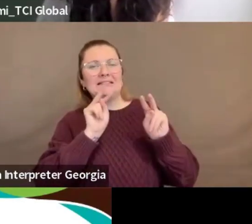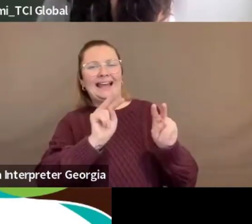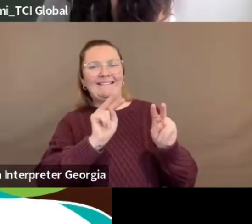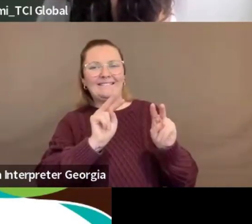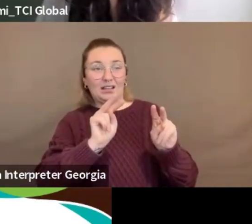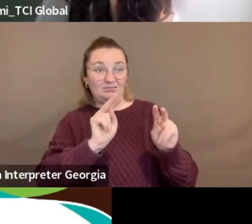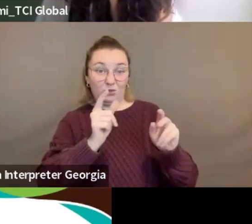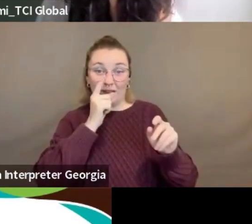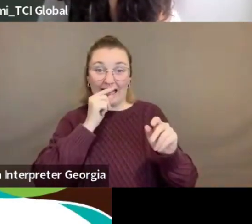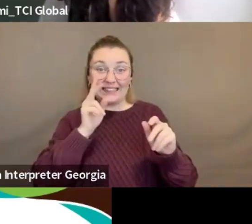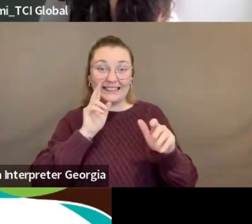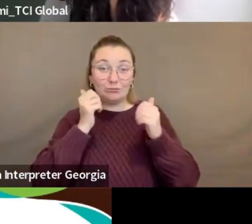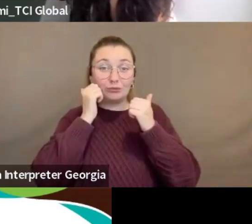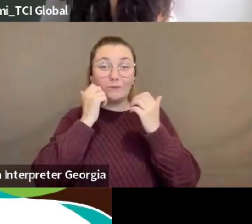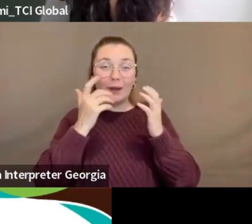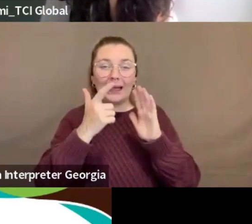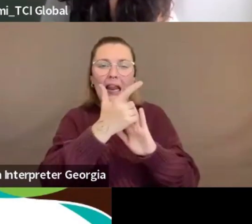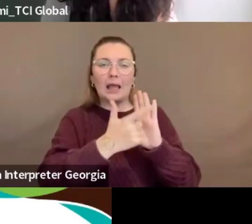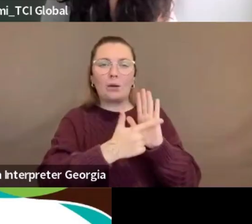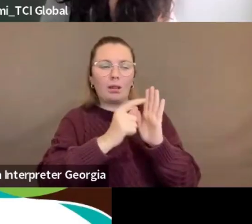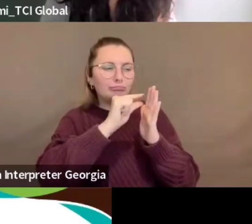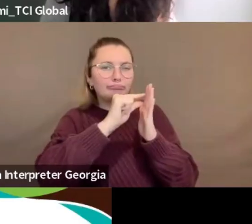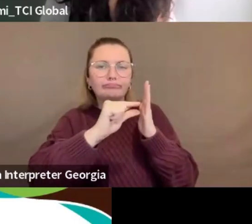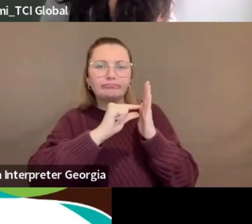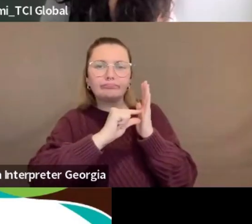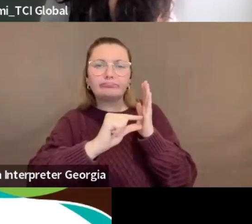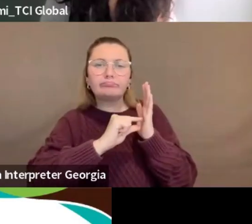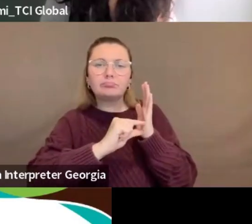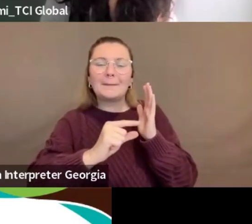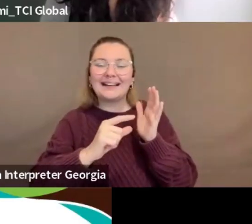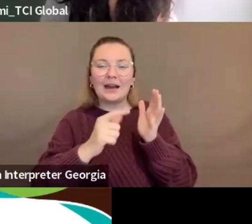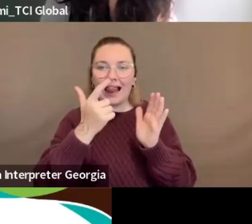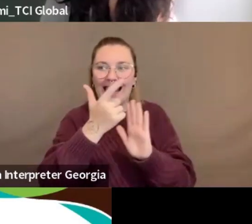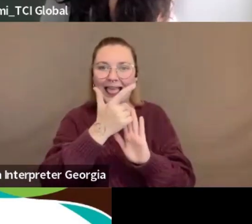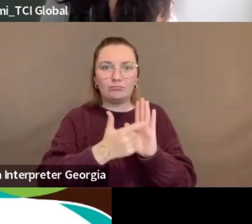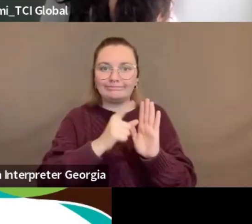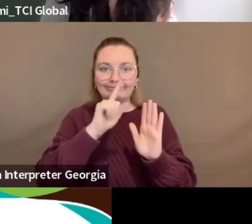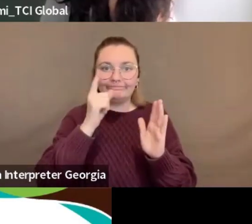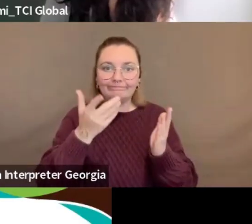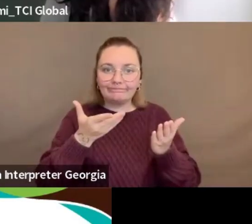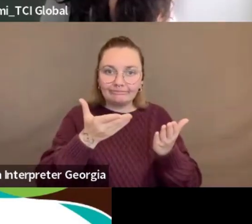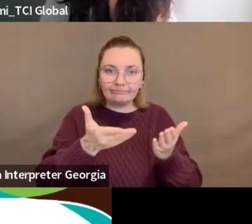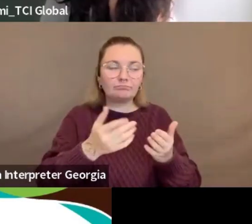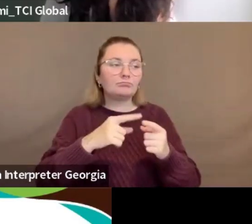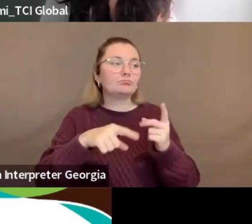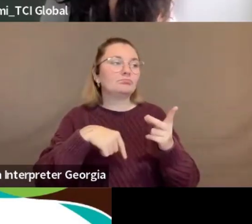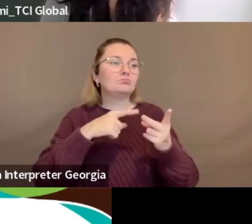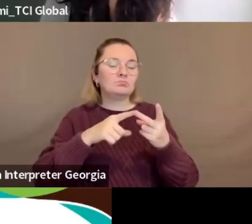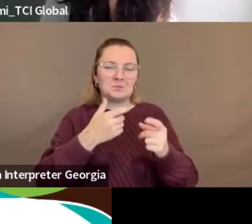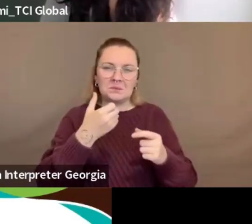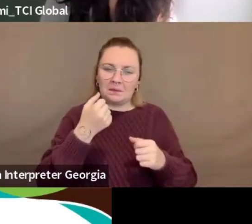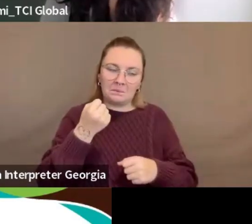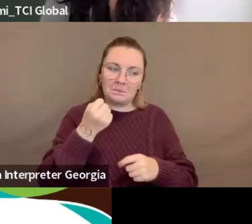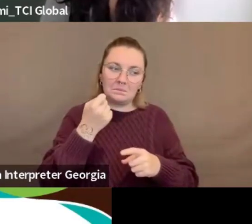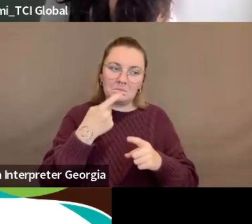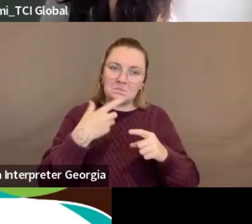legal frameworks that remove legal capacity and permit detention and forced